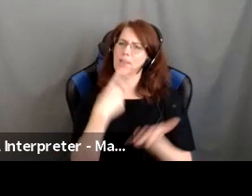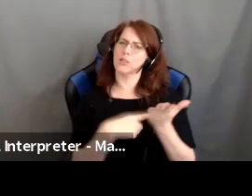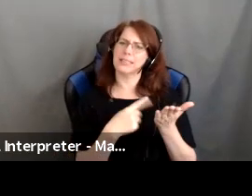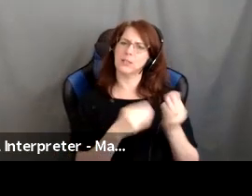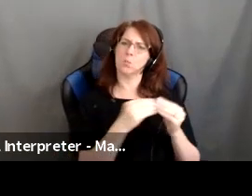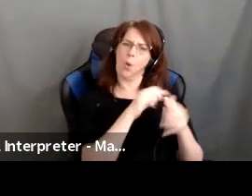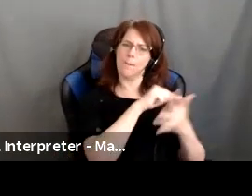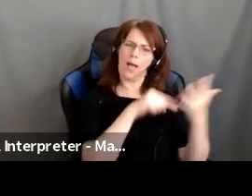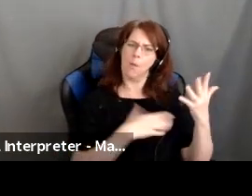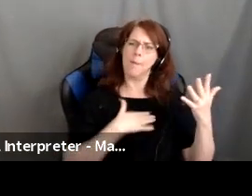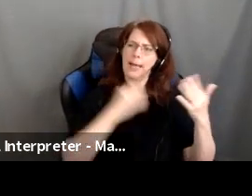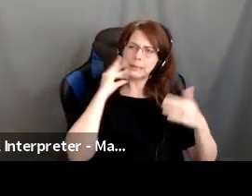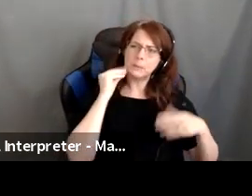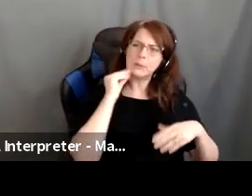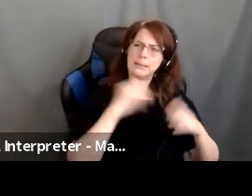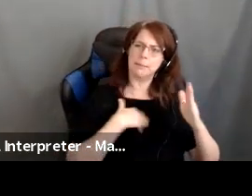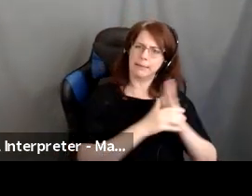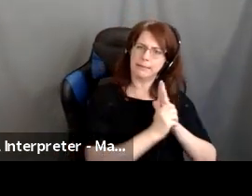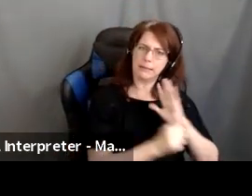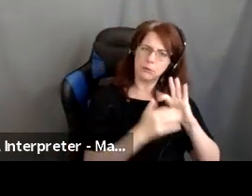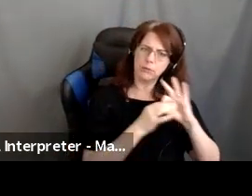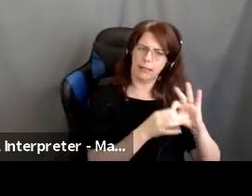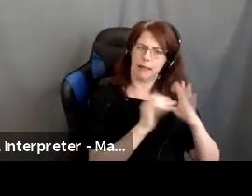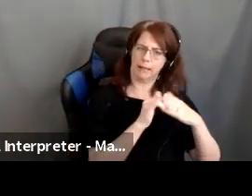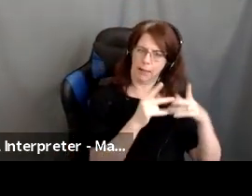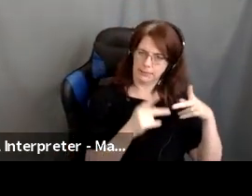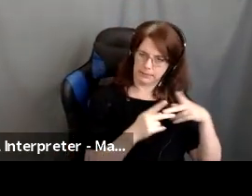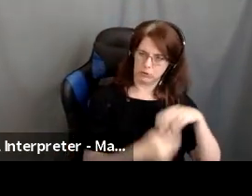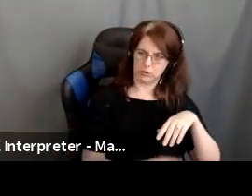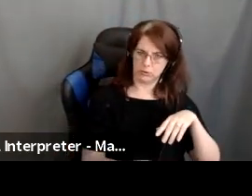more of my experience and skills related to this position.